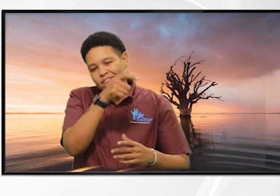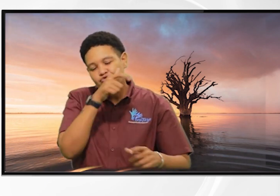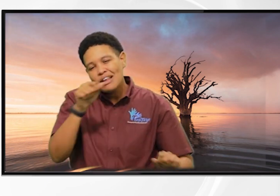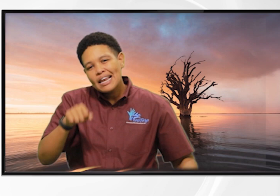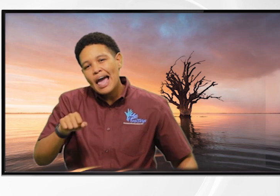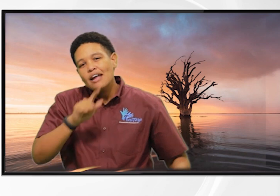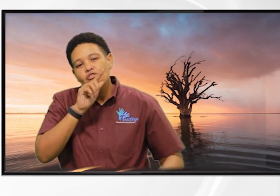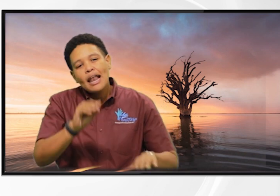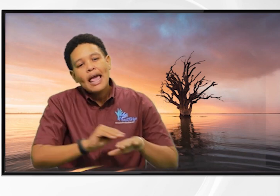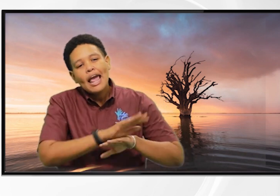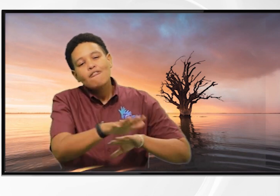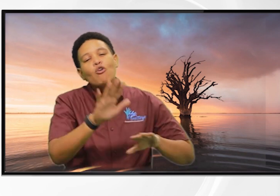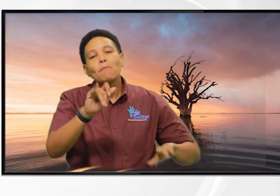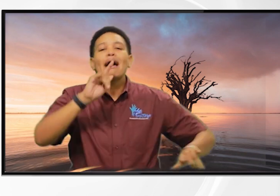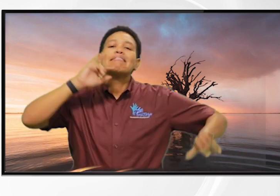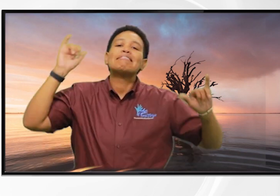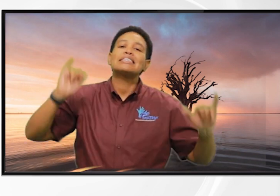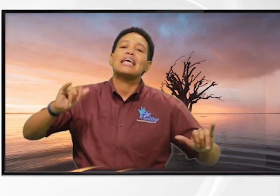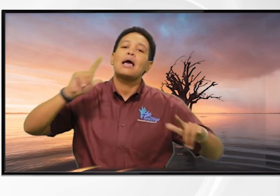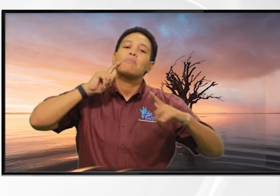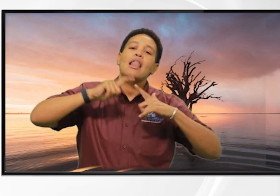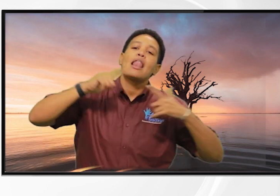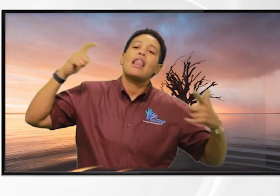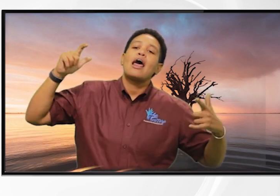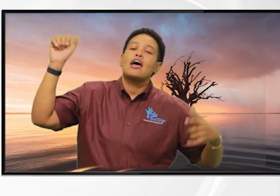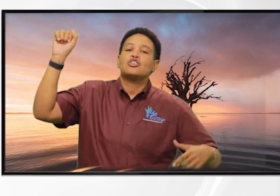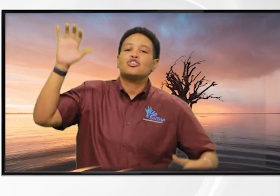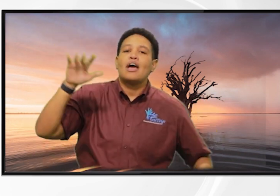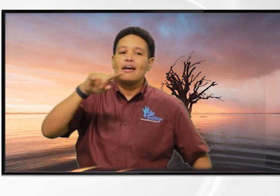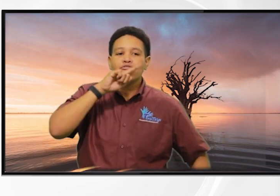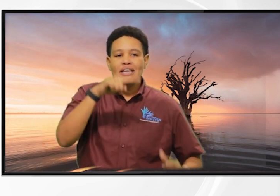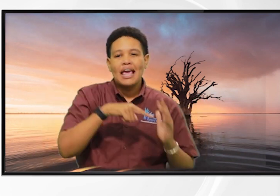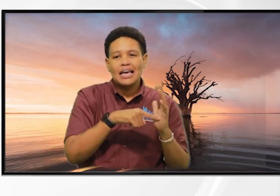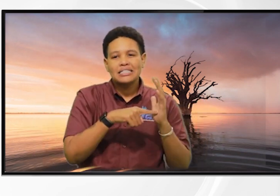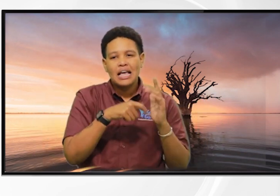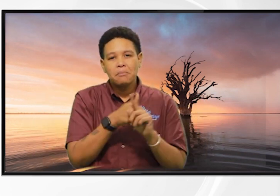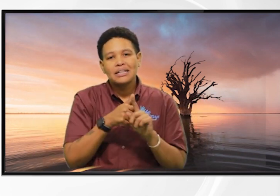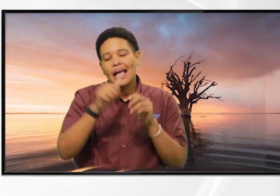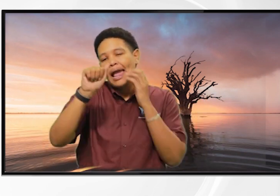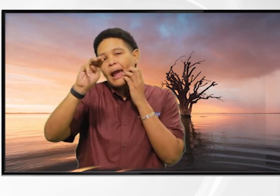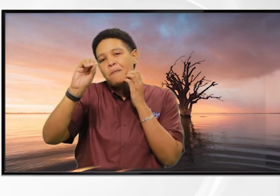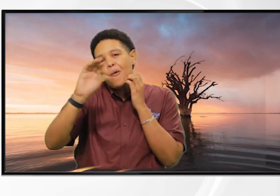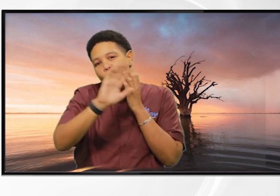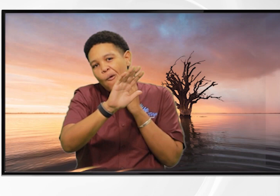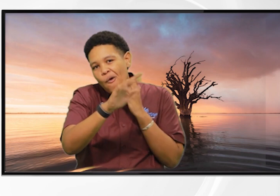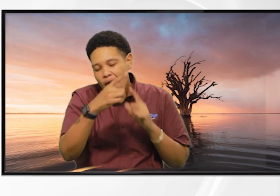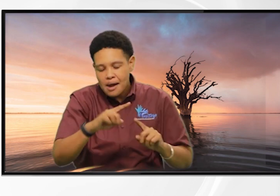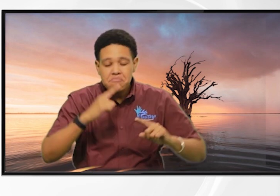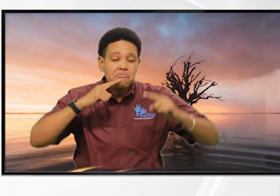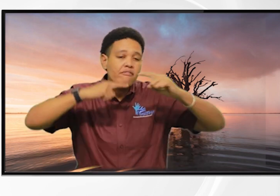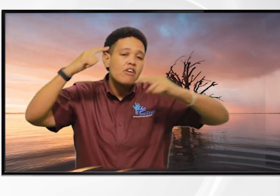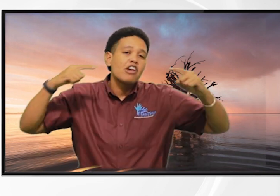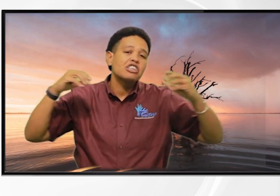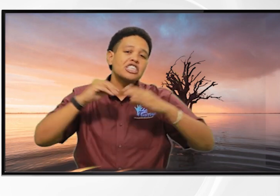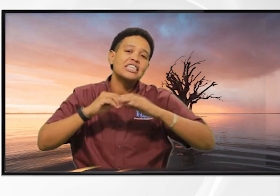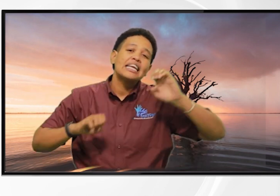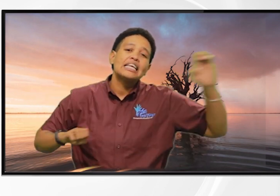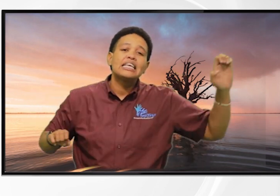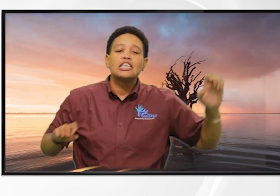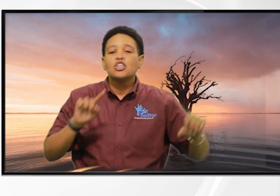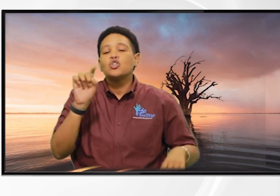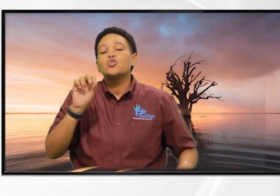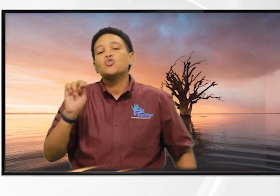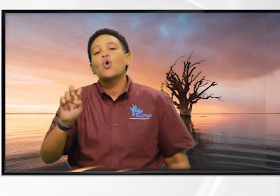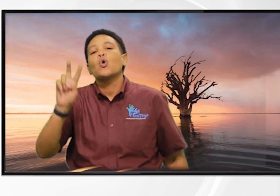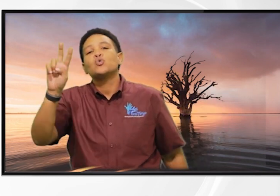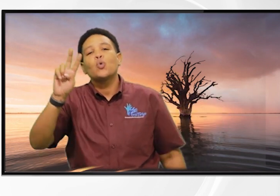likely influenced by the same large-scale drivers, example, the AMO. Variation in the east, Zone